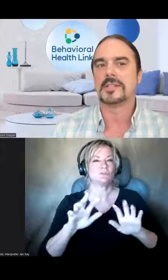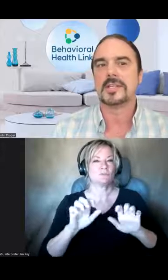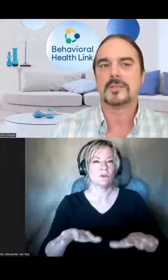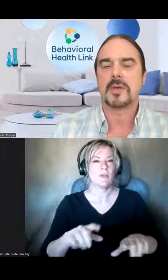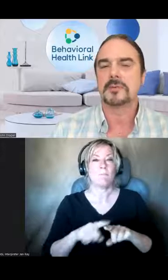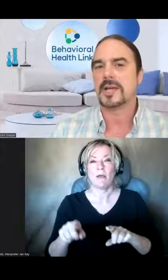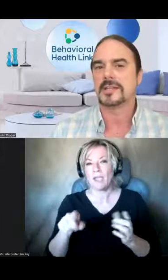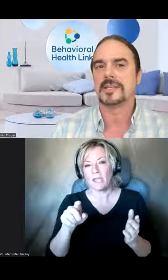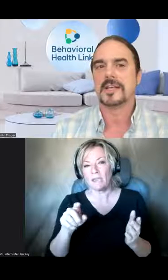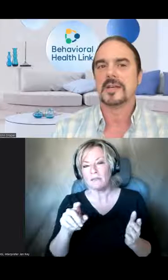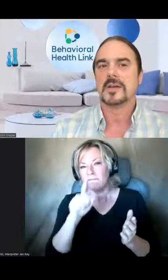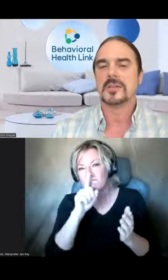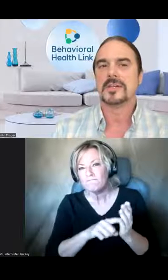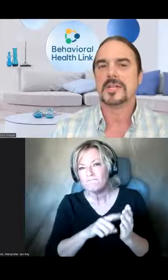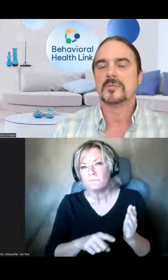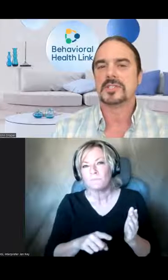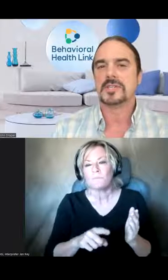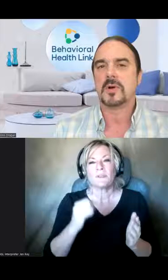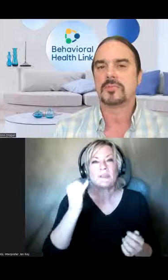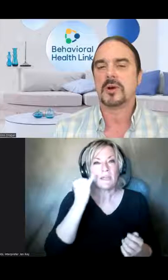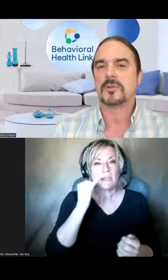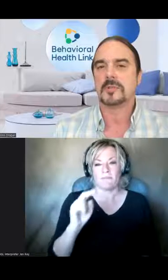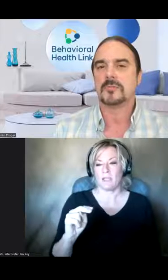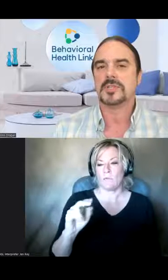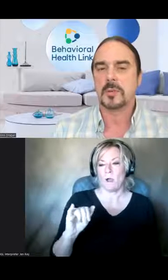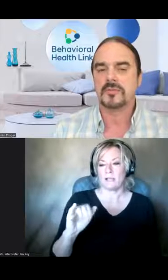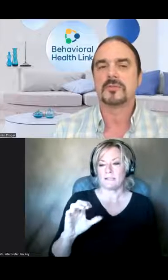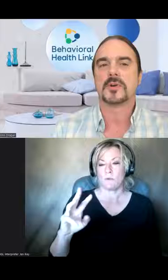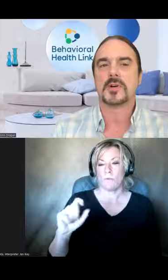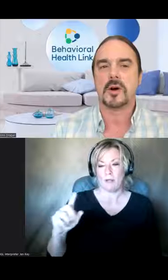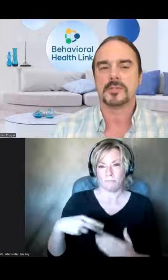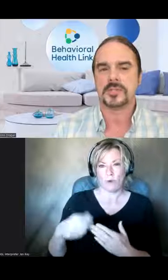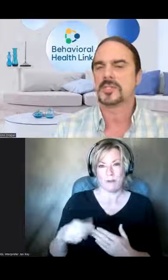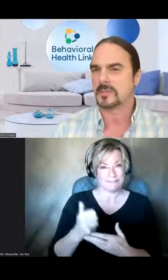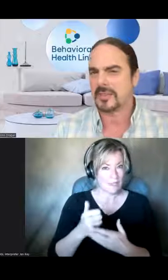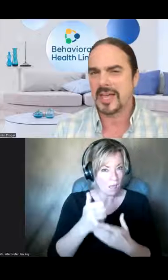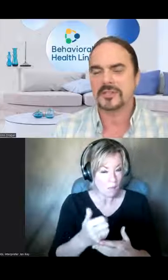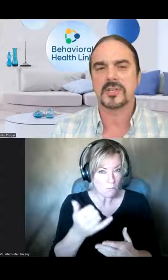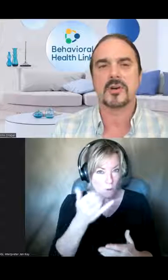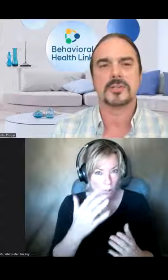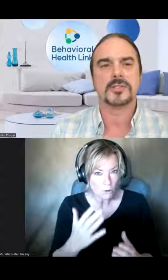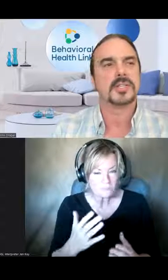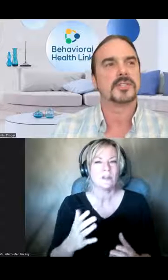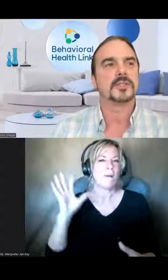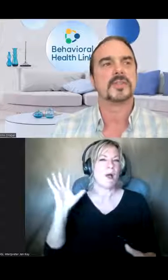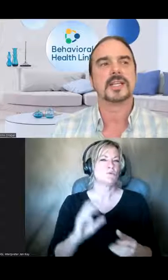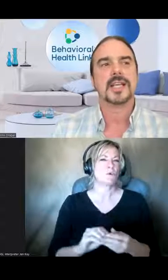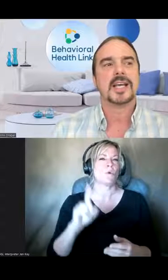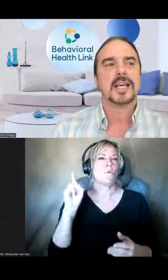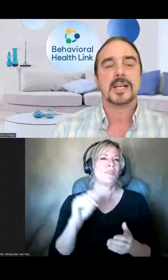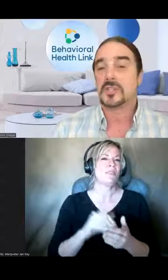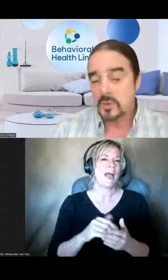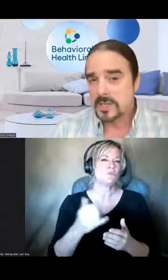looked at whether or not the NYC Well program was helpful for callers. And this is about 1,000 callers that they